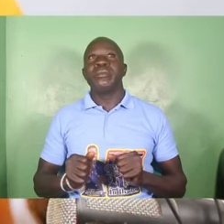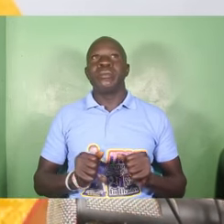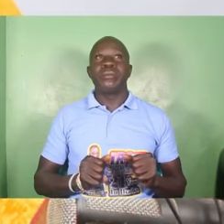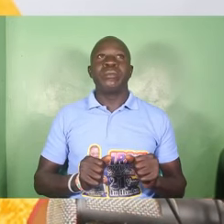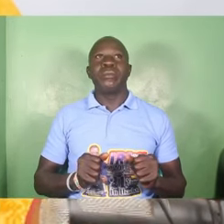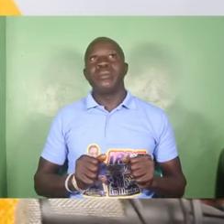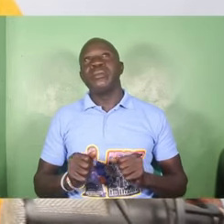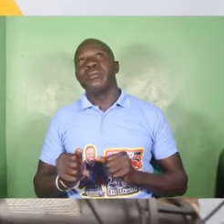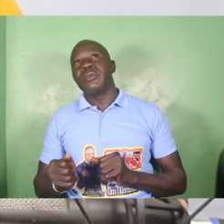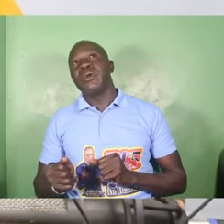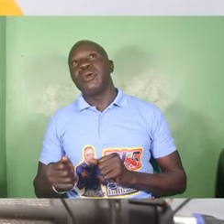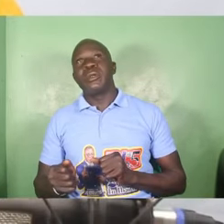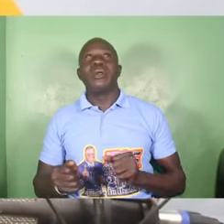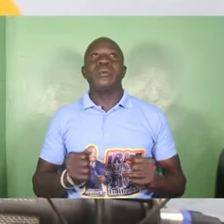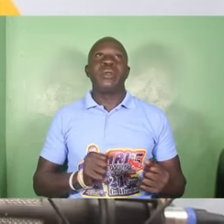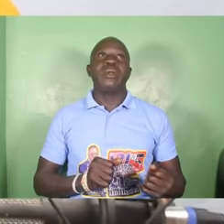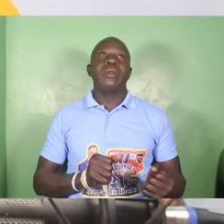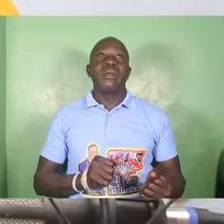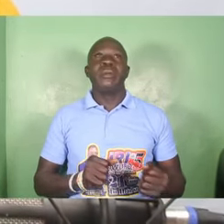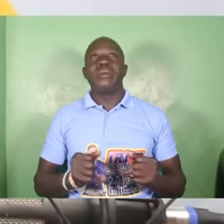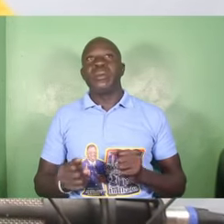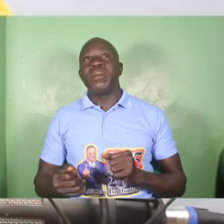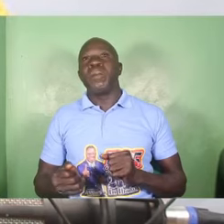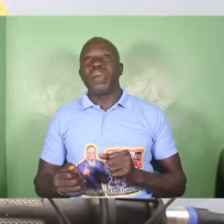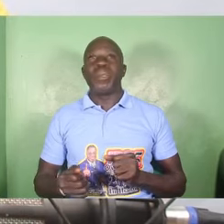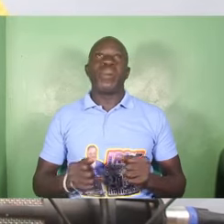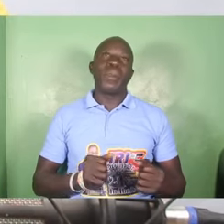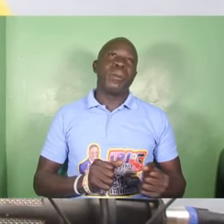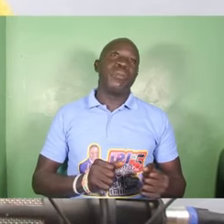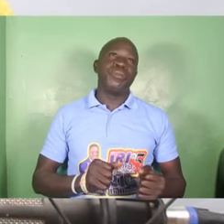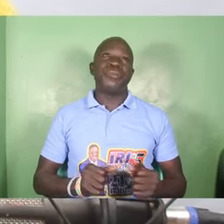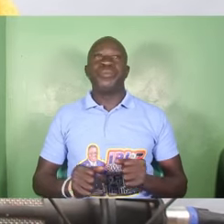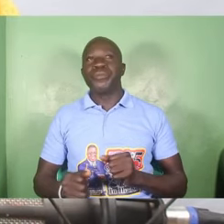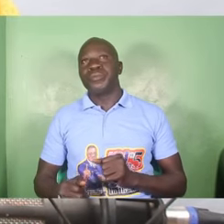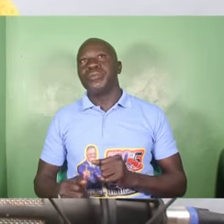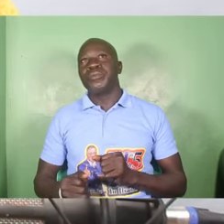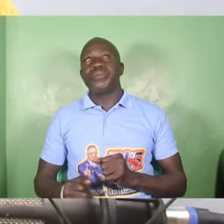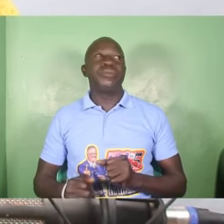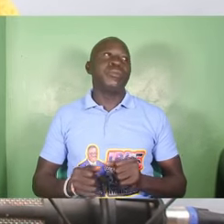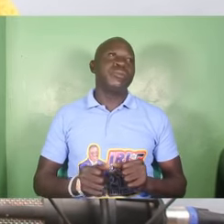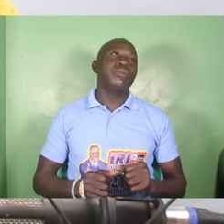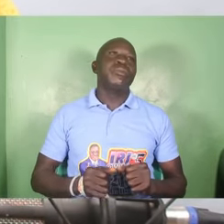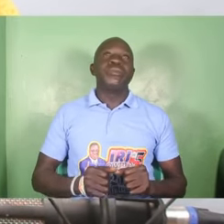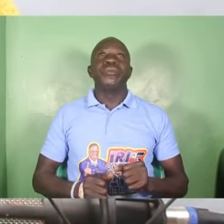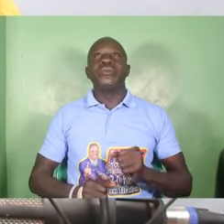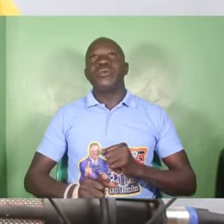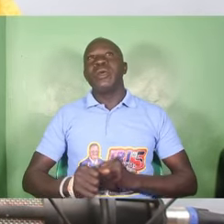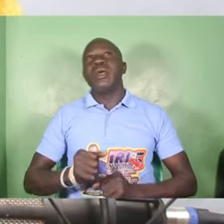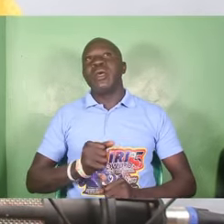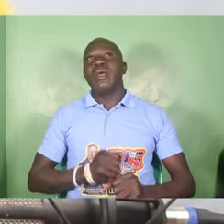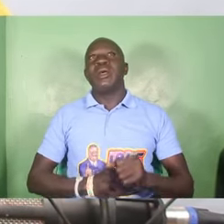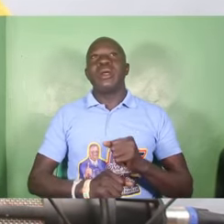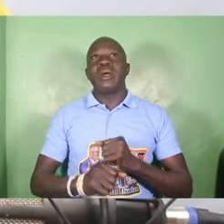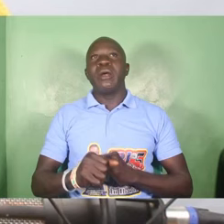so de ijo saye yo ma bo ri bi torun